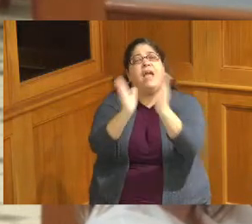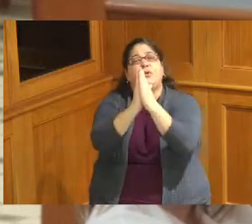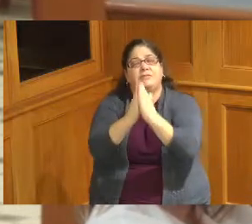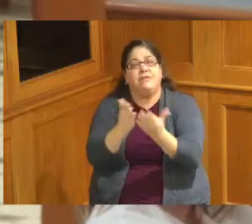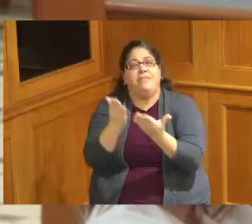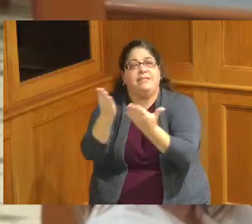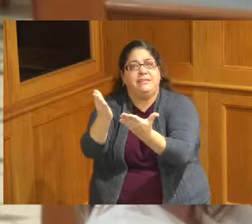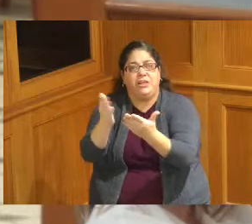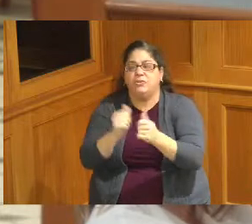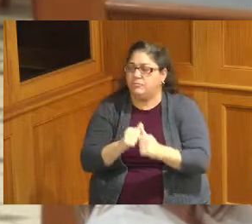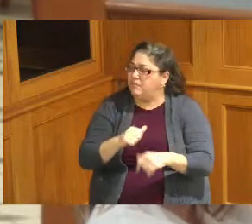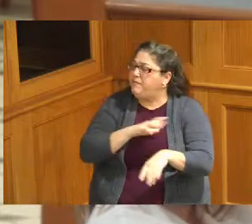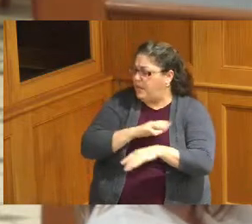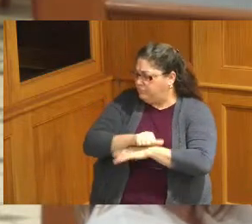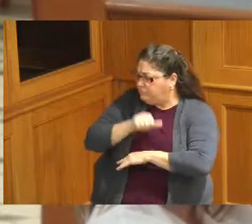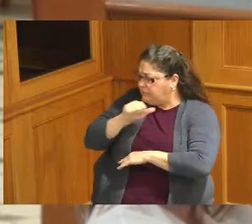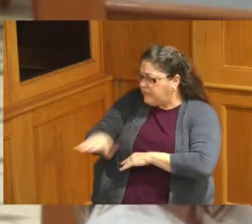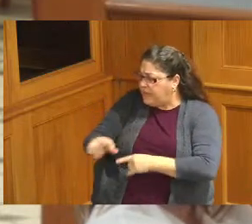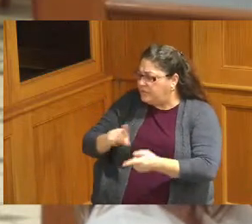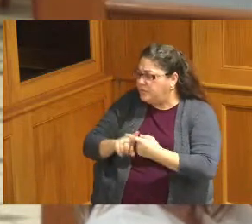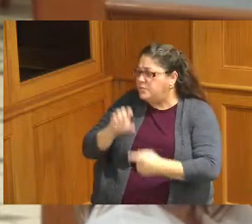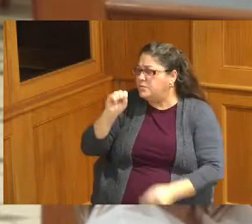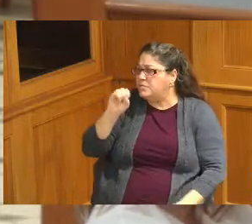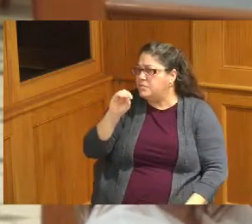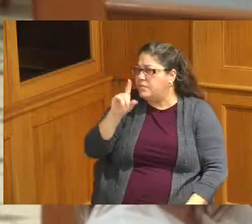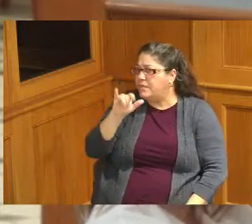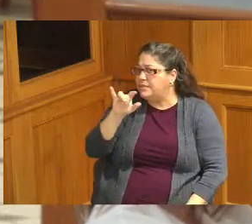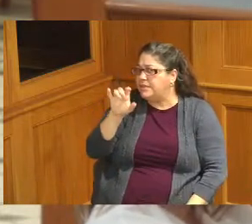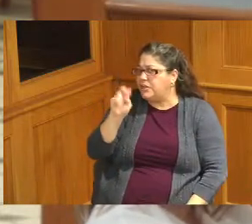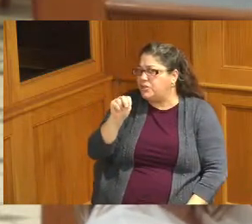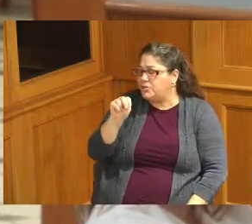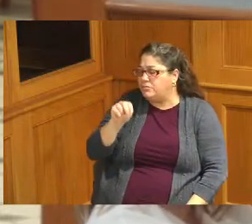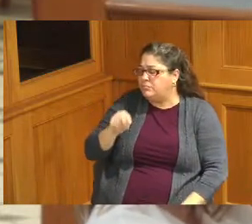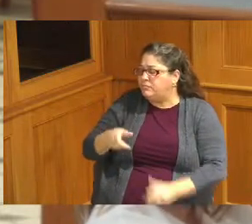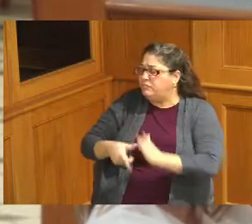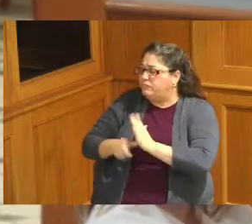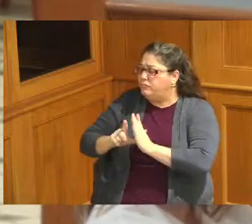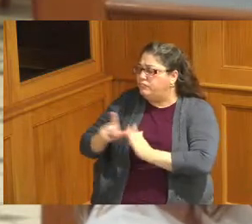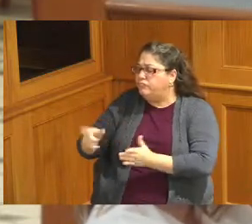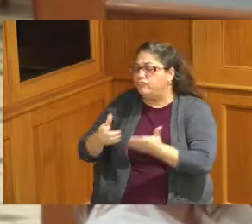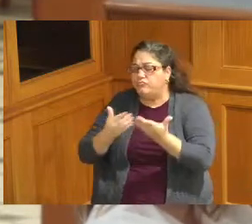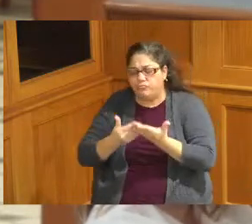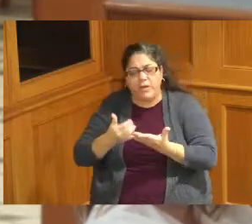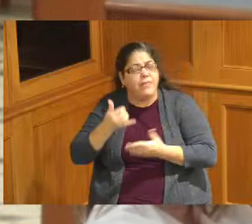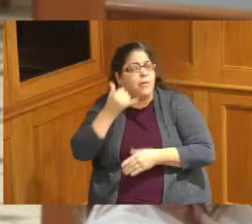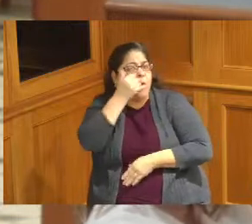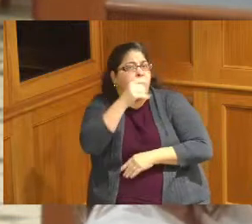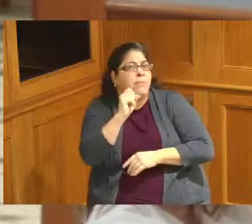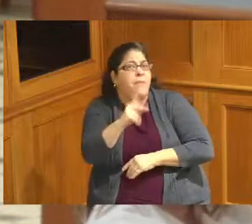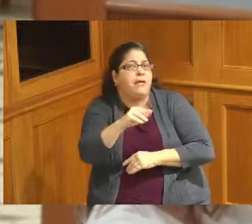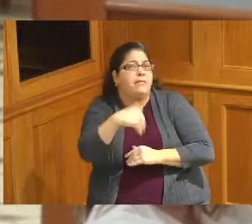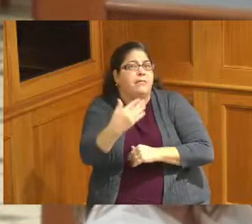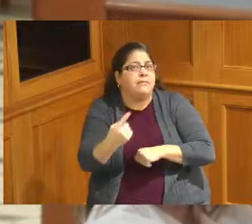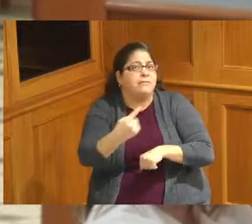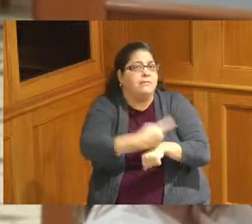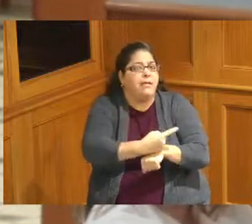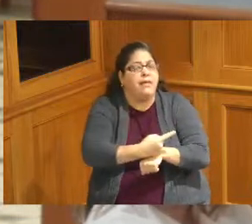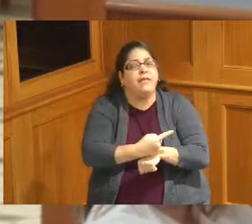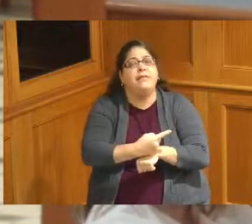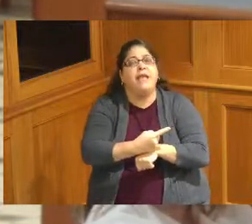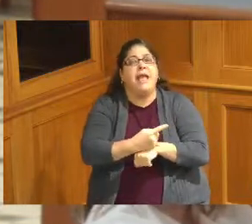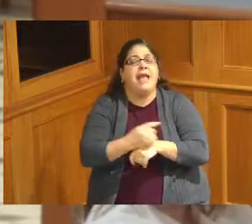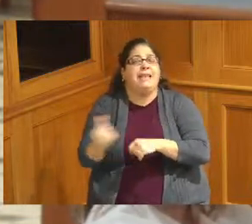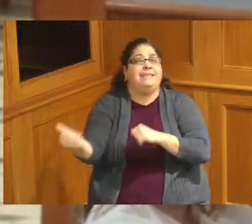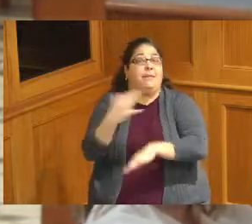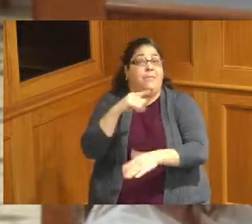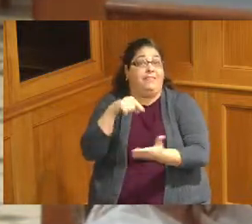I sent him a copy of the solicitation for him to review. And he called me back the next day, and he sent me